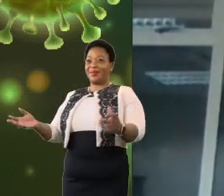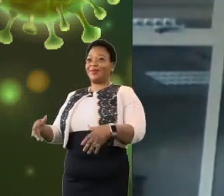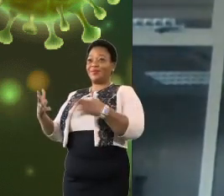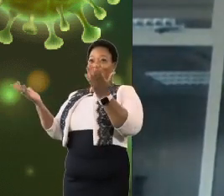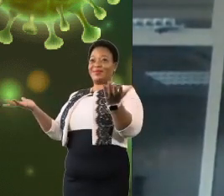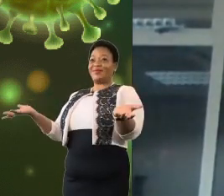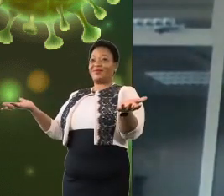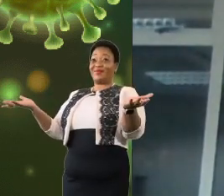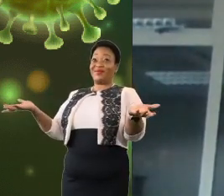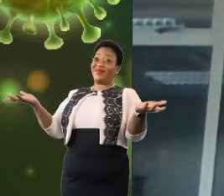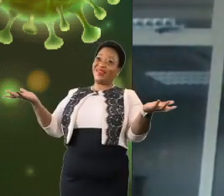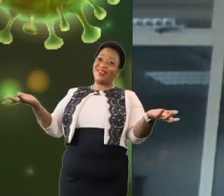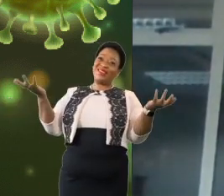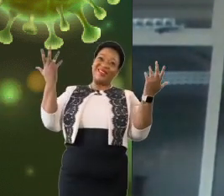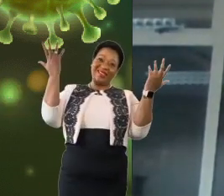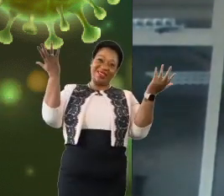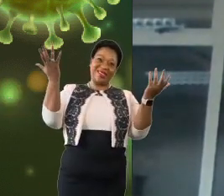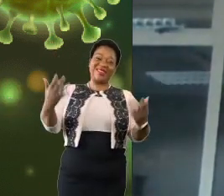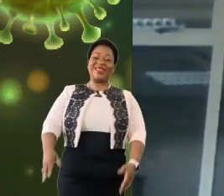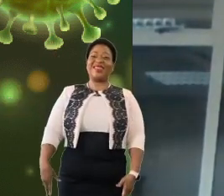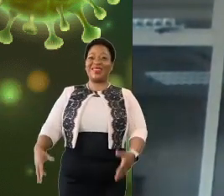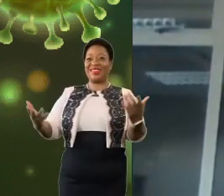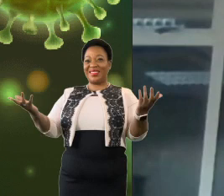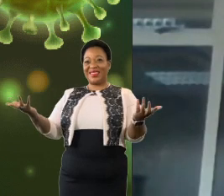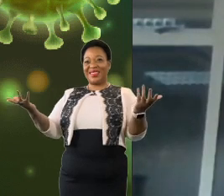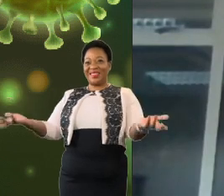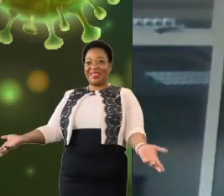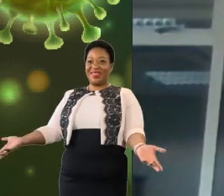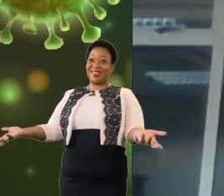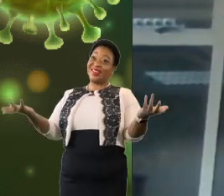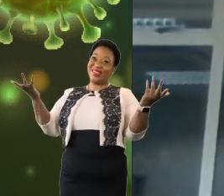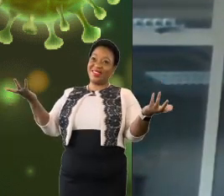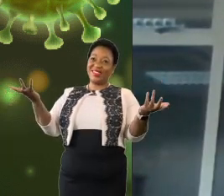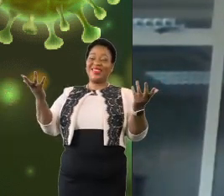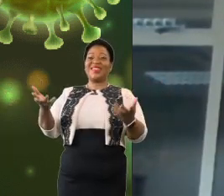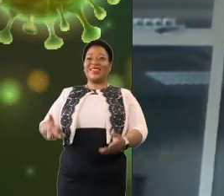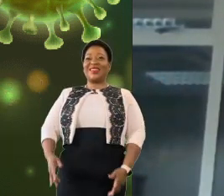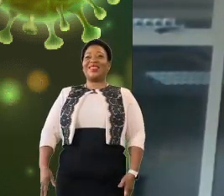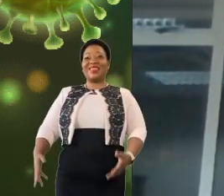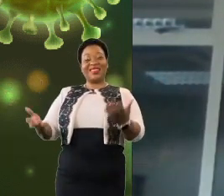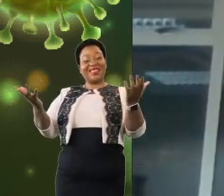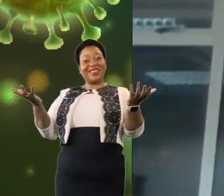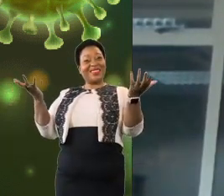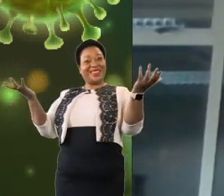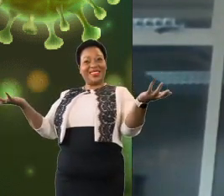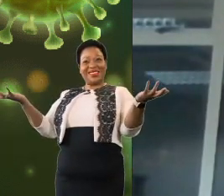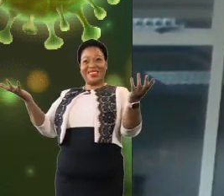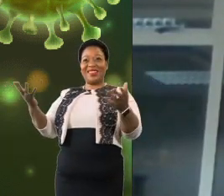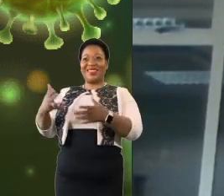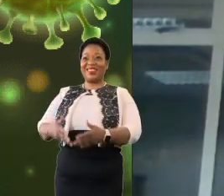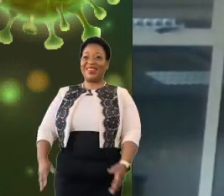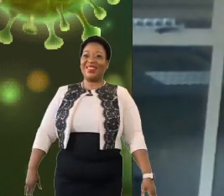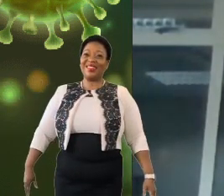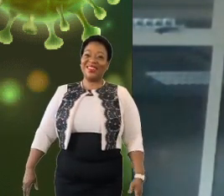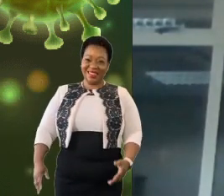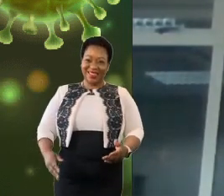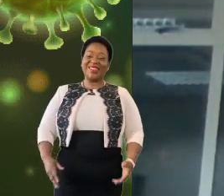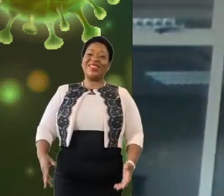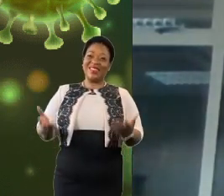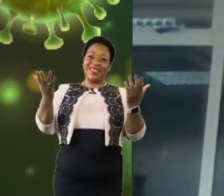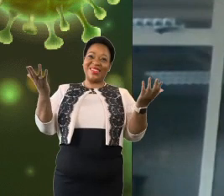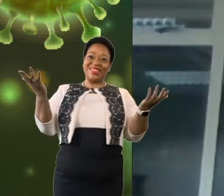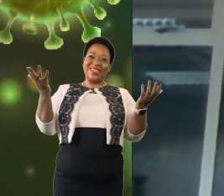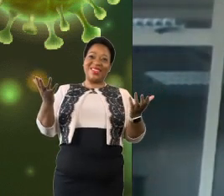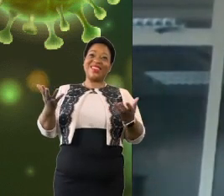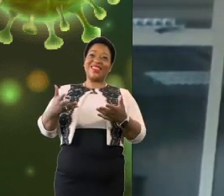to see something new from the application. We've got to have standardization in terms of what is required within some of